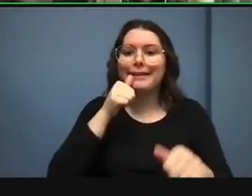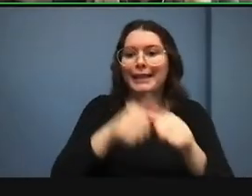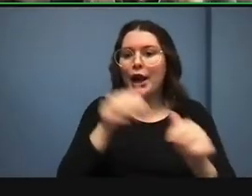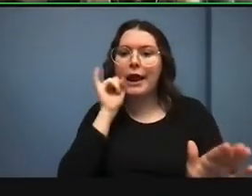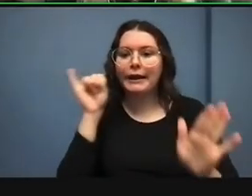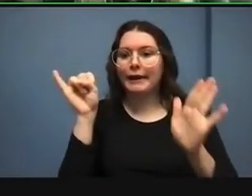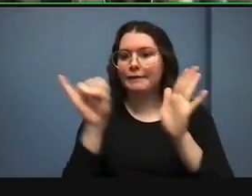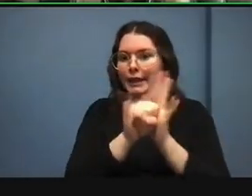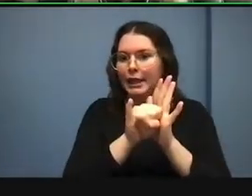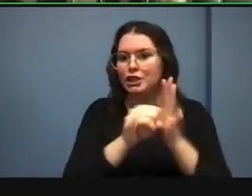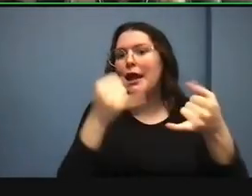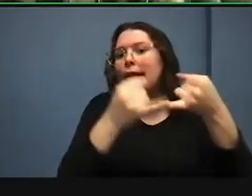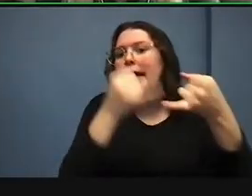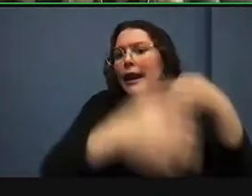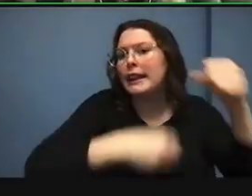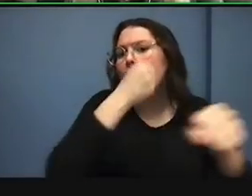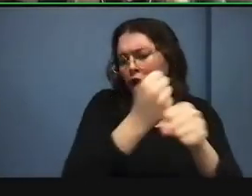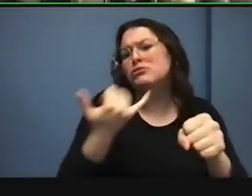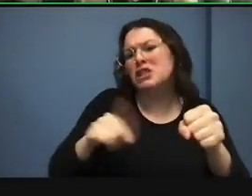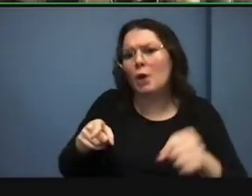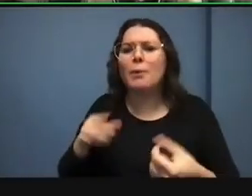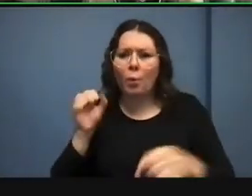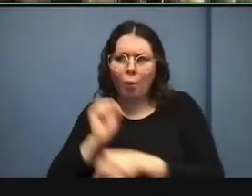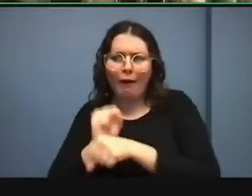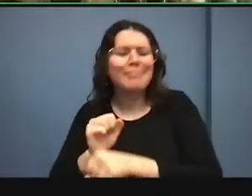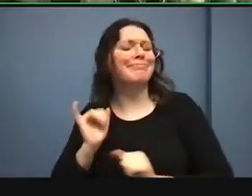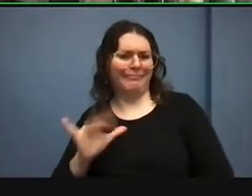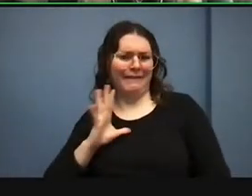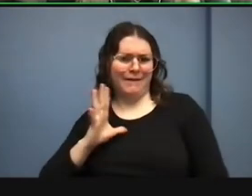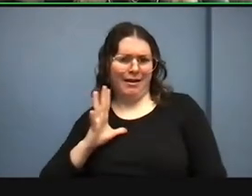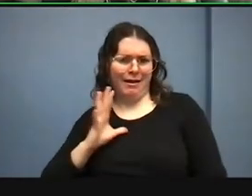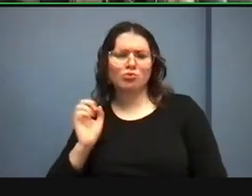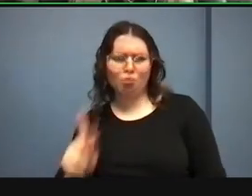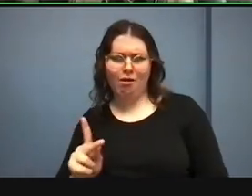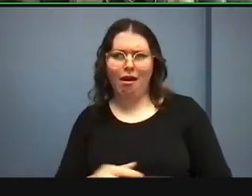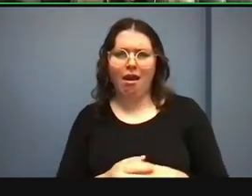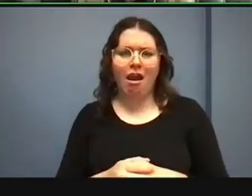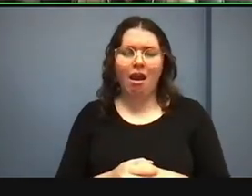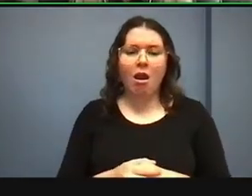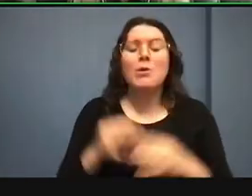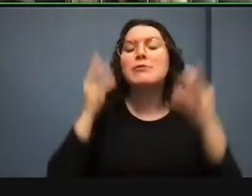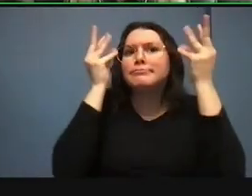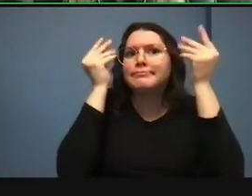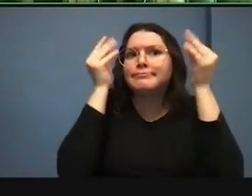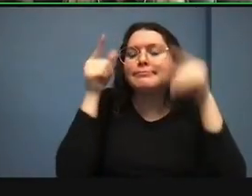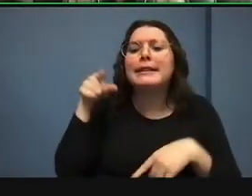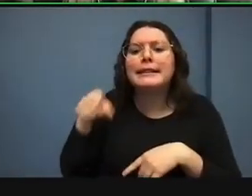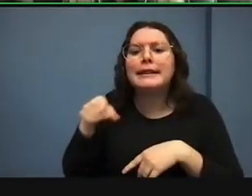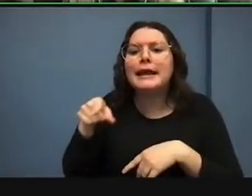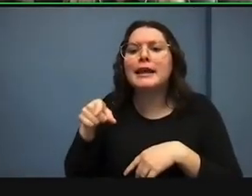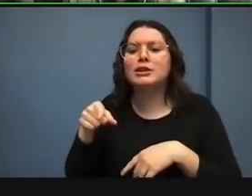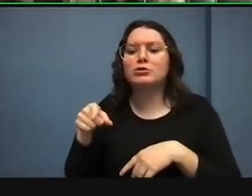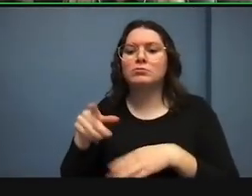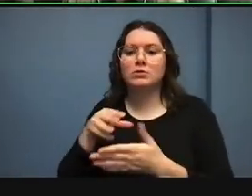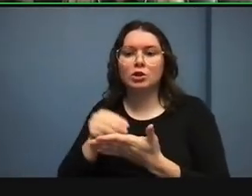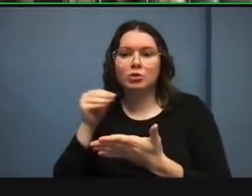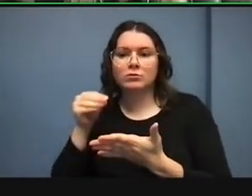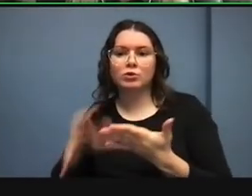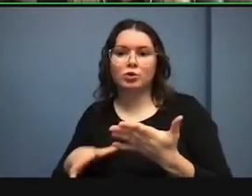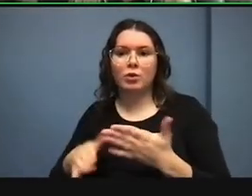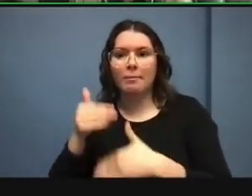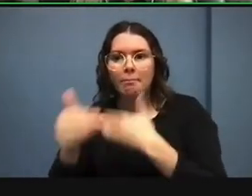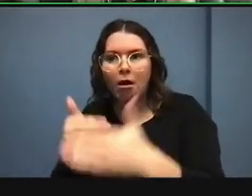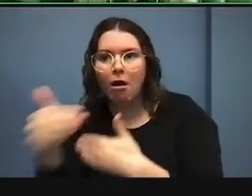identification at the end of a year's time, and that's okay. We're going to consider that child's progress and write something